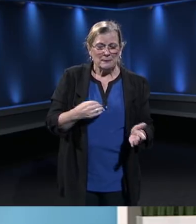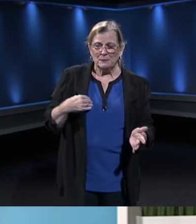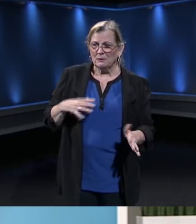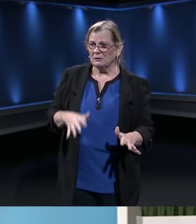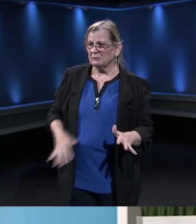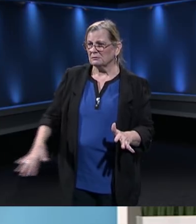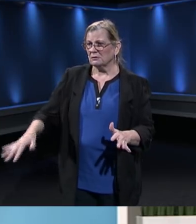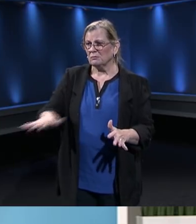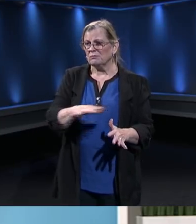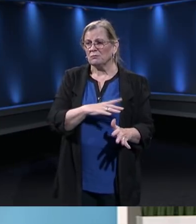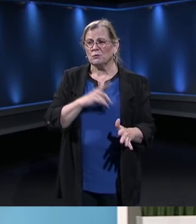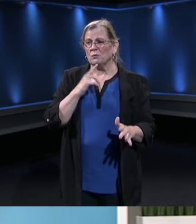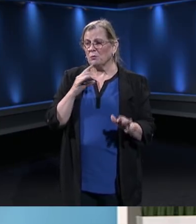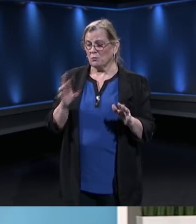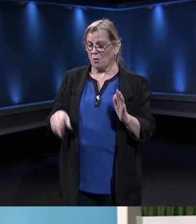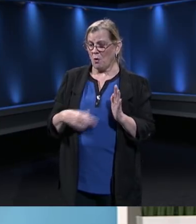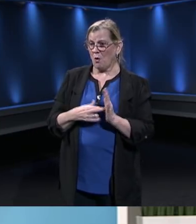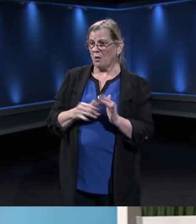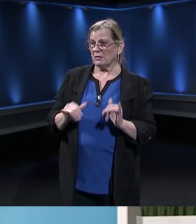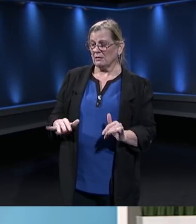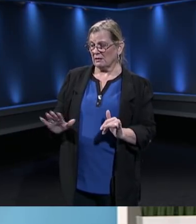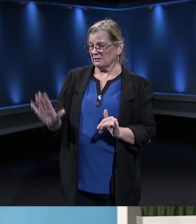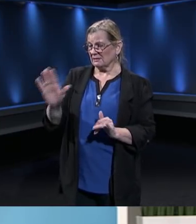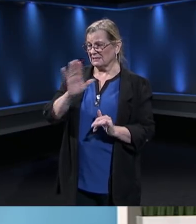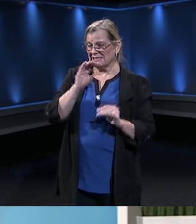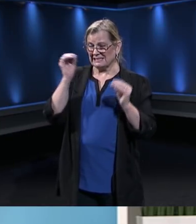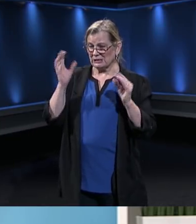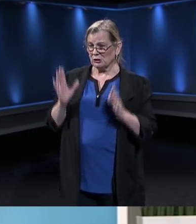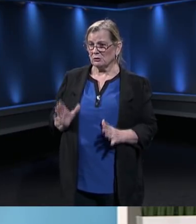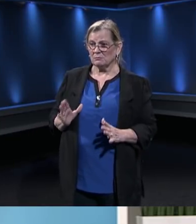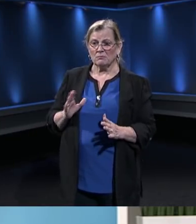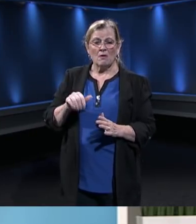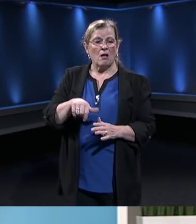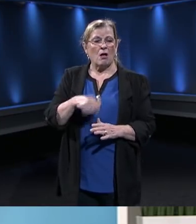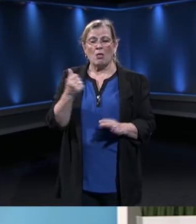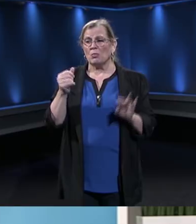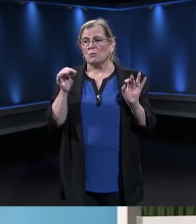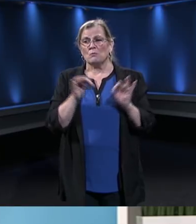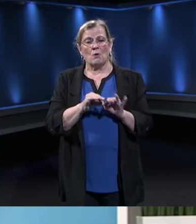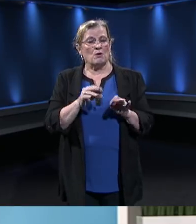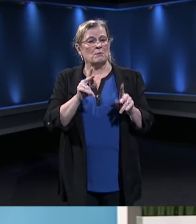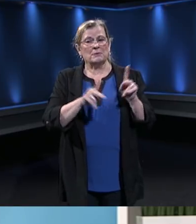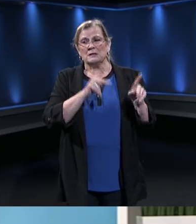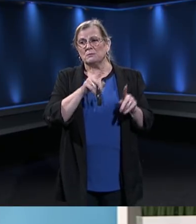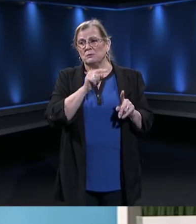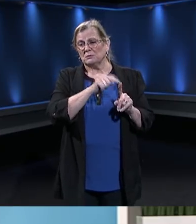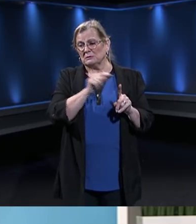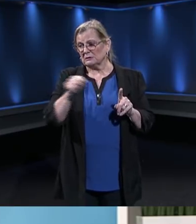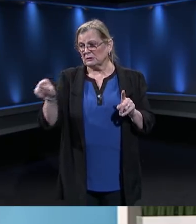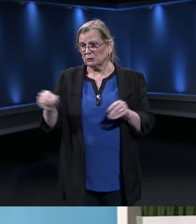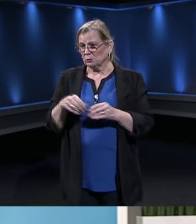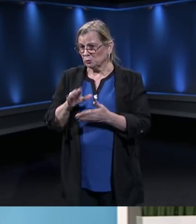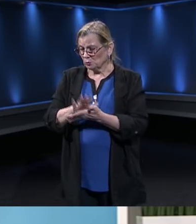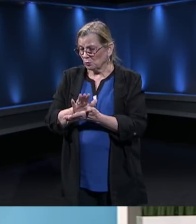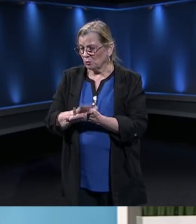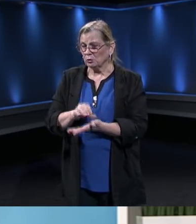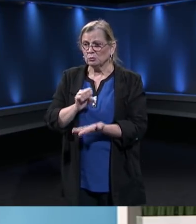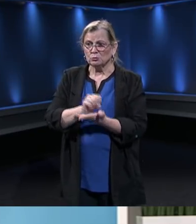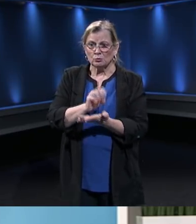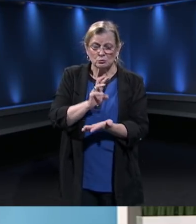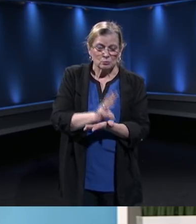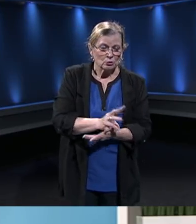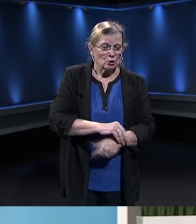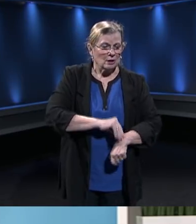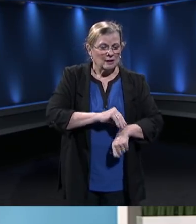role of that classroom teacher, the role of other important people in the building, school social workers, counselors, psychologists, all of these things